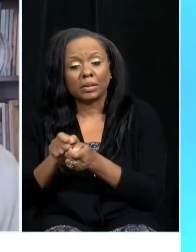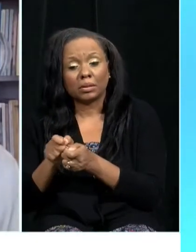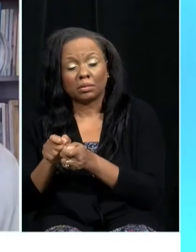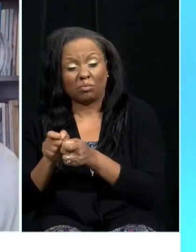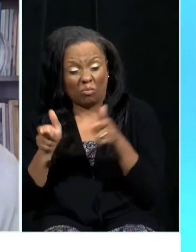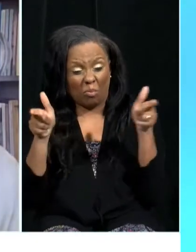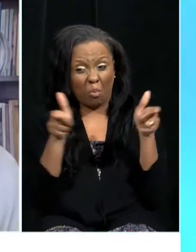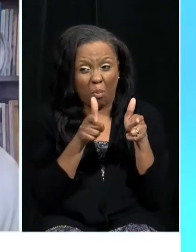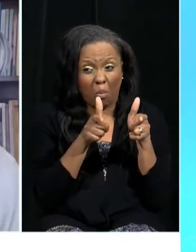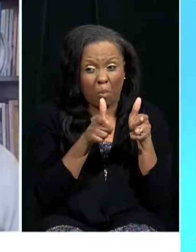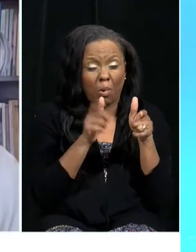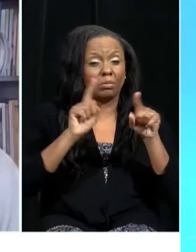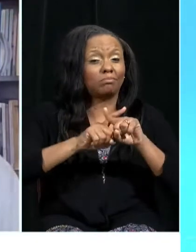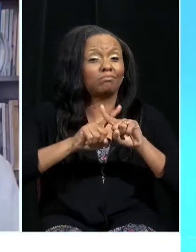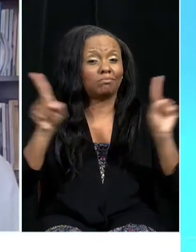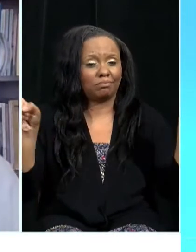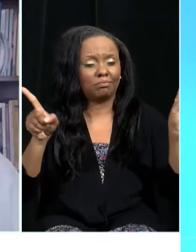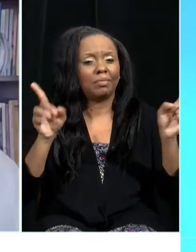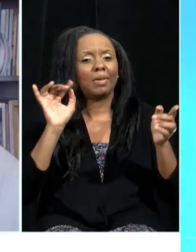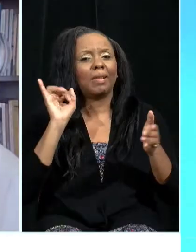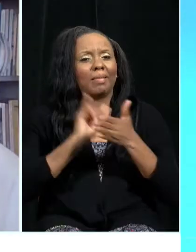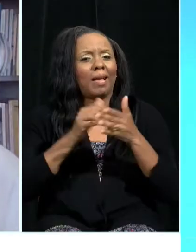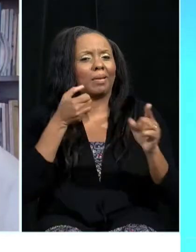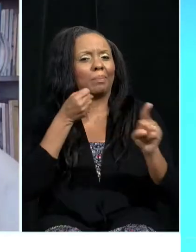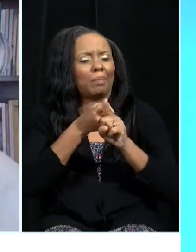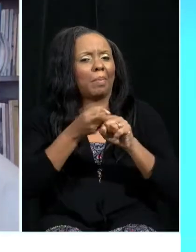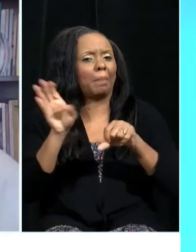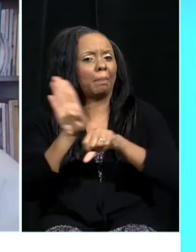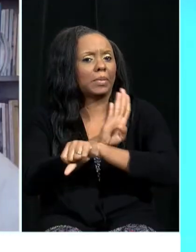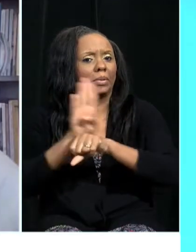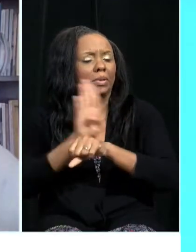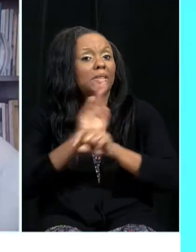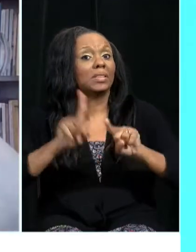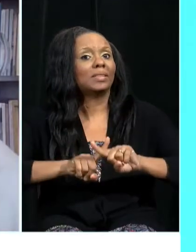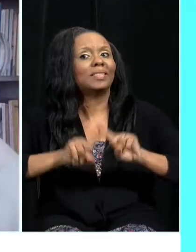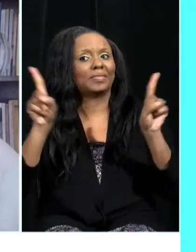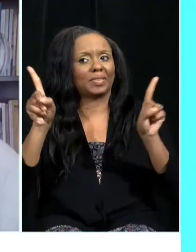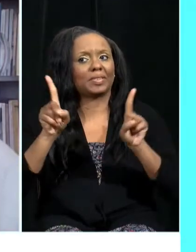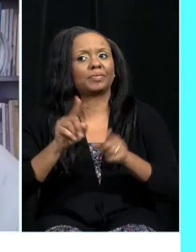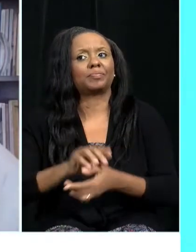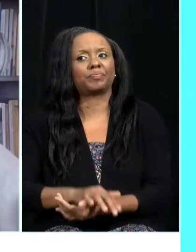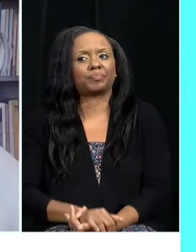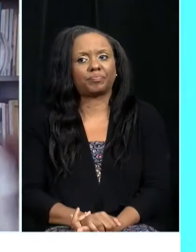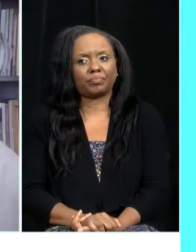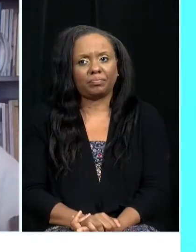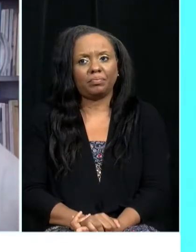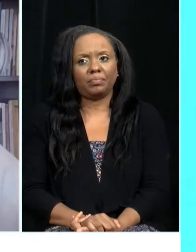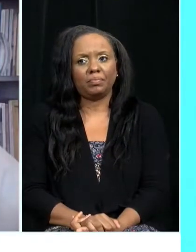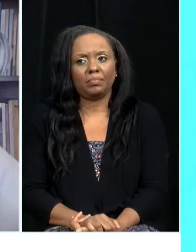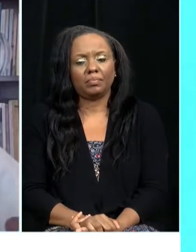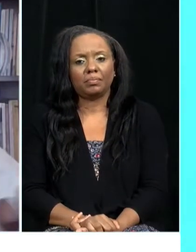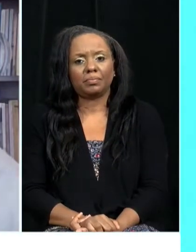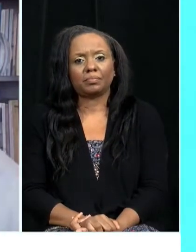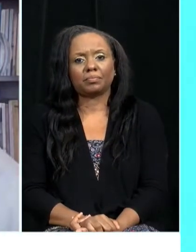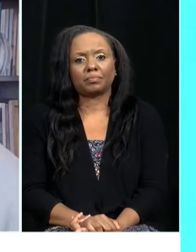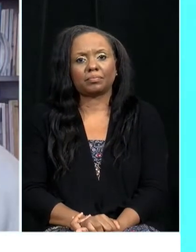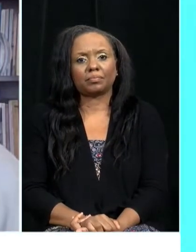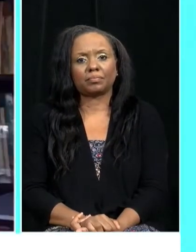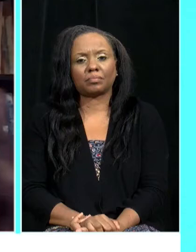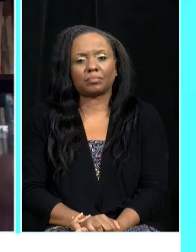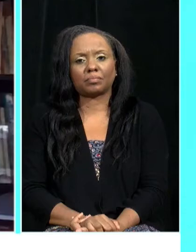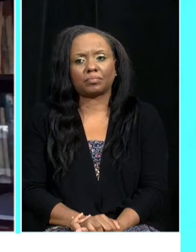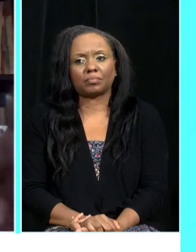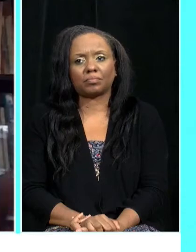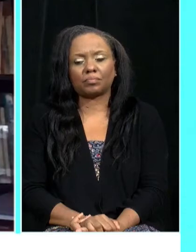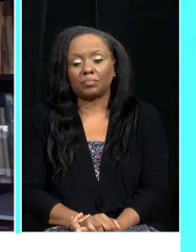sort of things that impact businesses and so on. Well, they impact them indirectly because the macroeconomic framework is